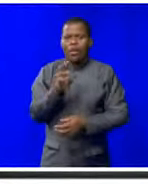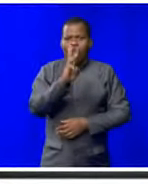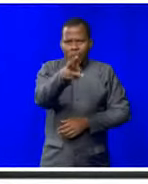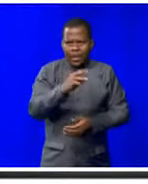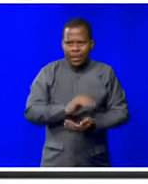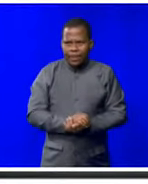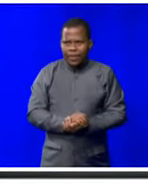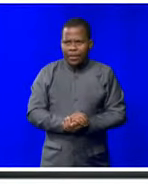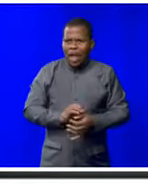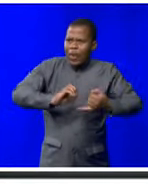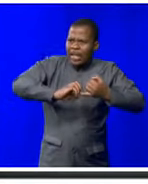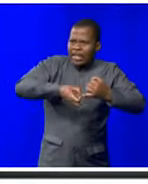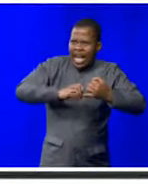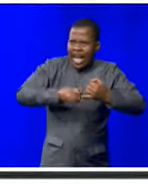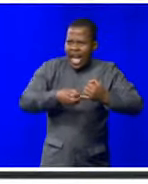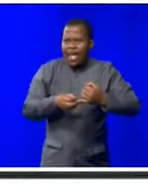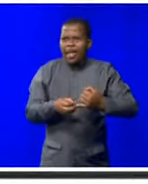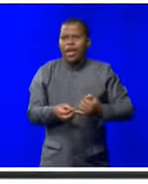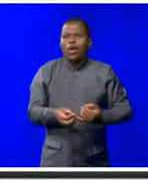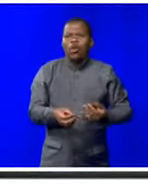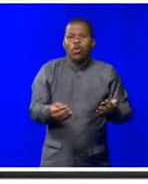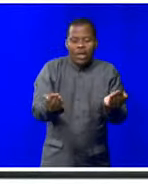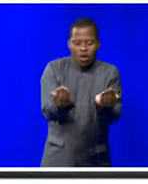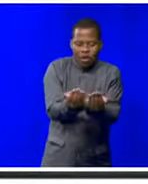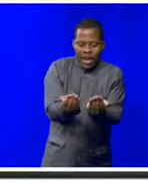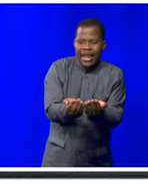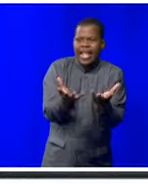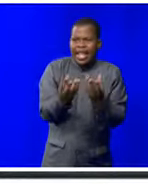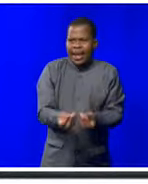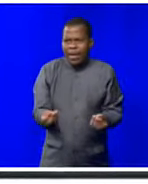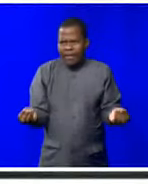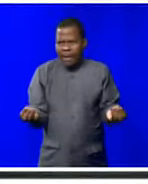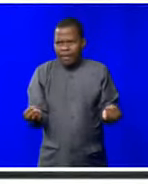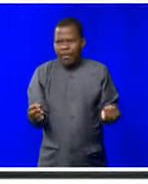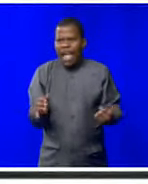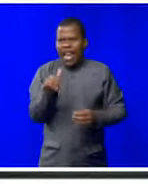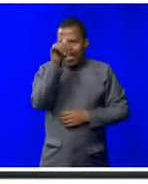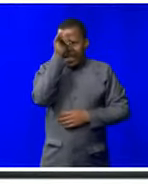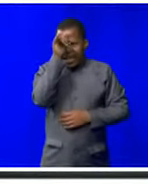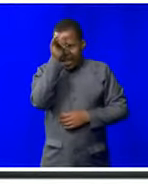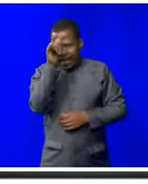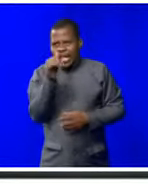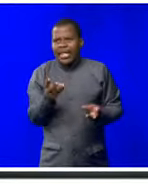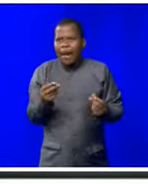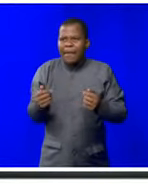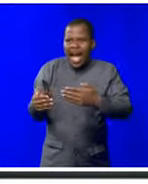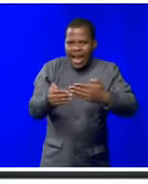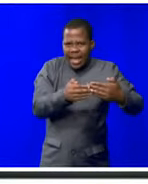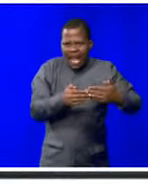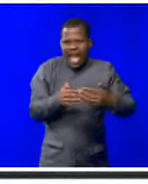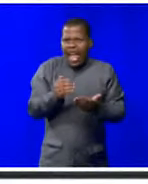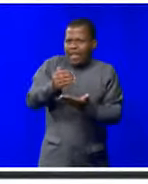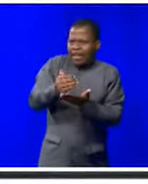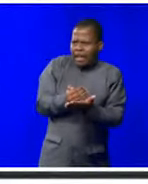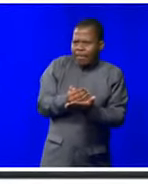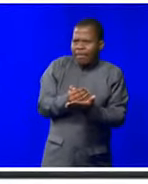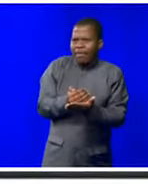to inculcate skills whereby learners will be able to handle money ranging